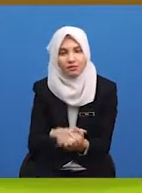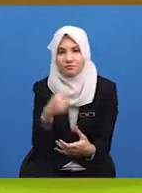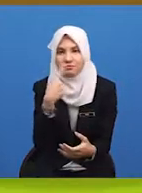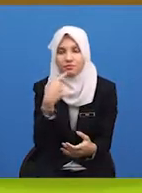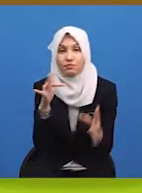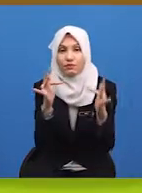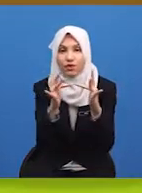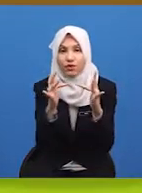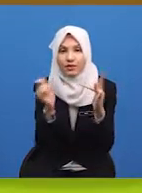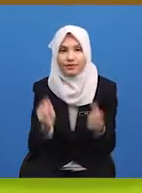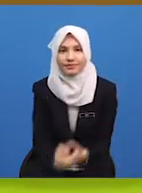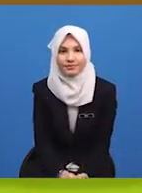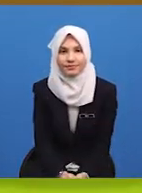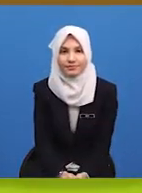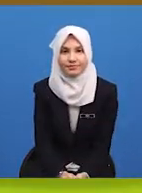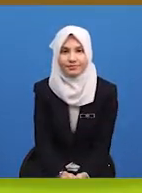met online.